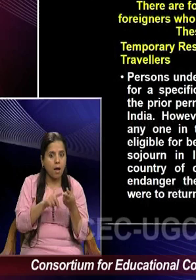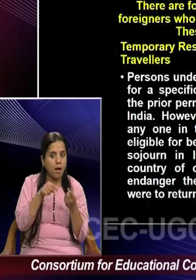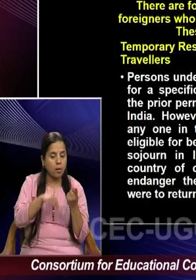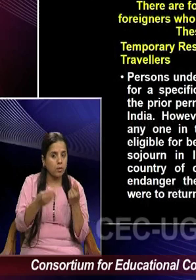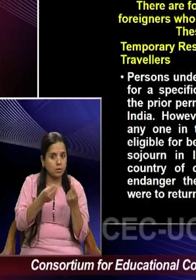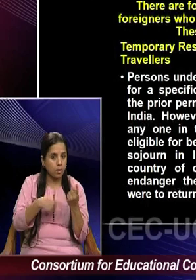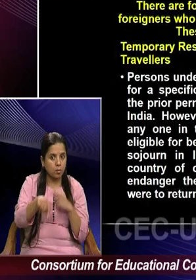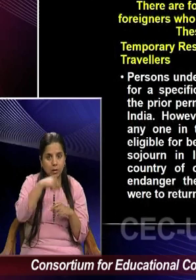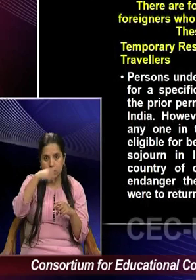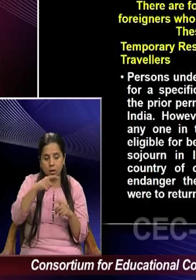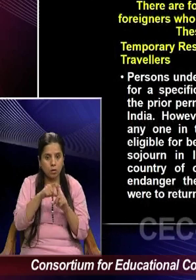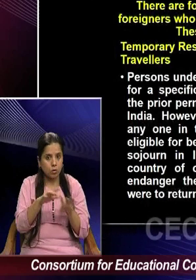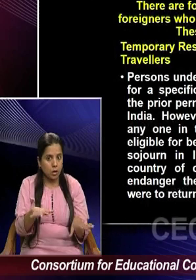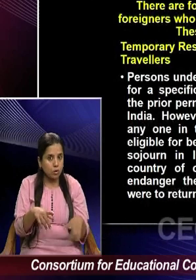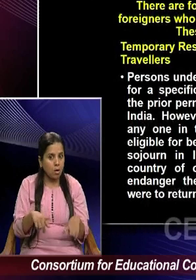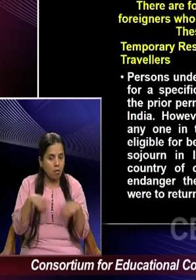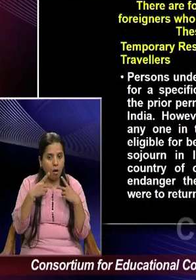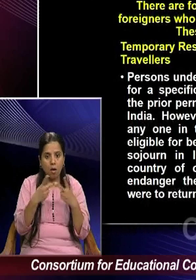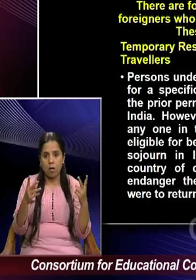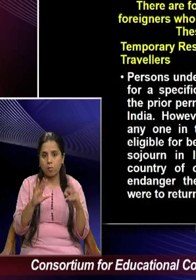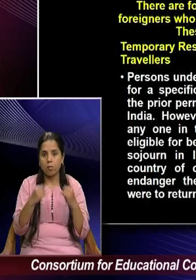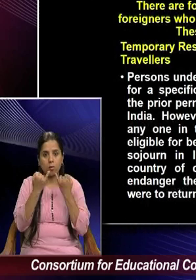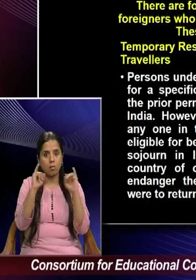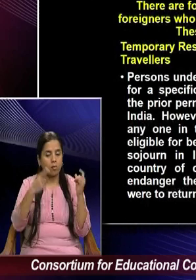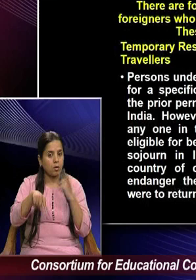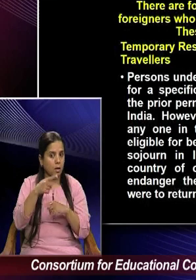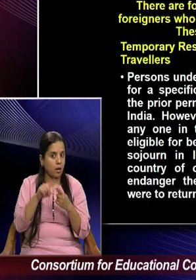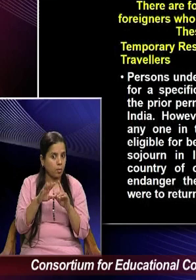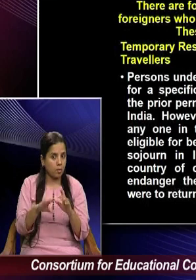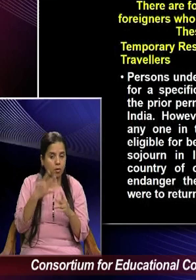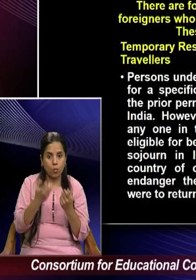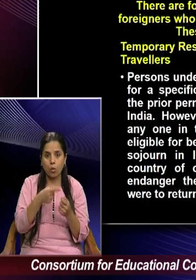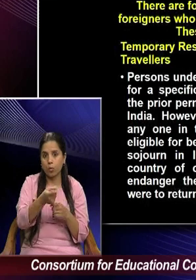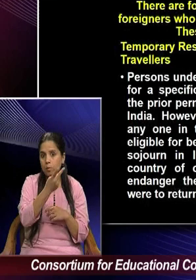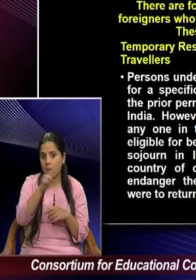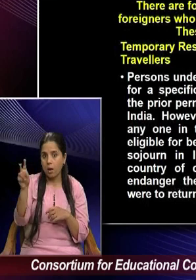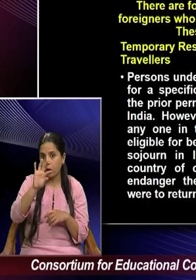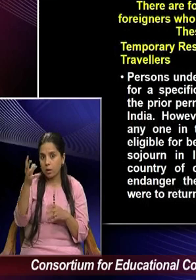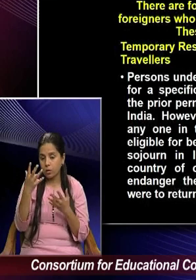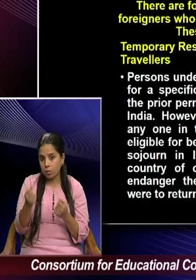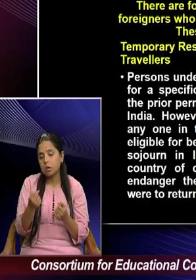as to endanger their lives and liberty if they were to return to their country.